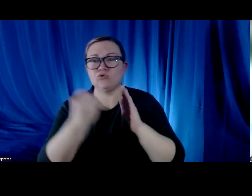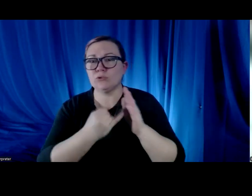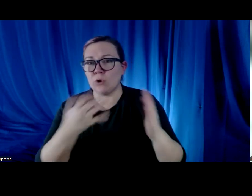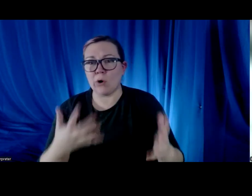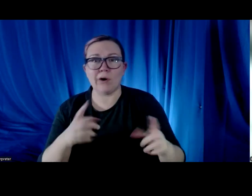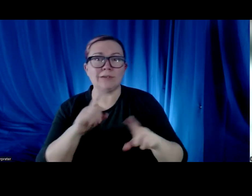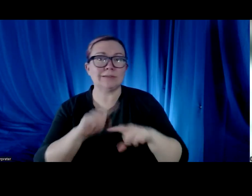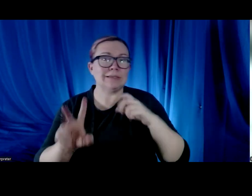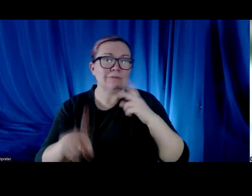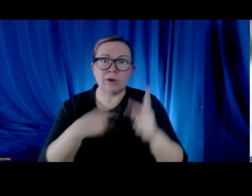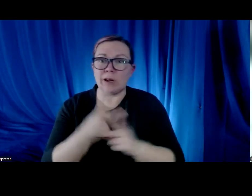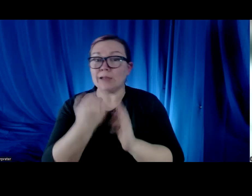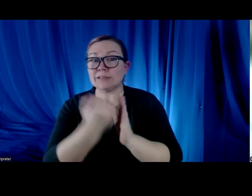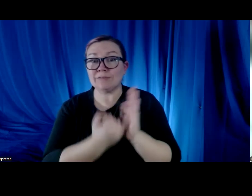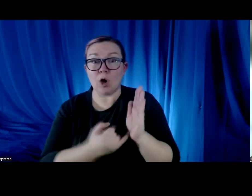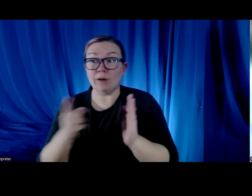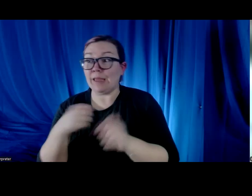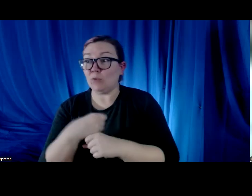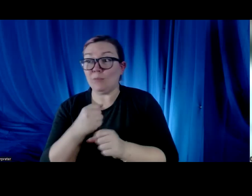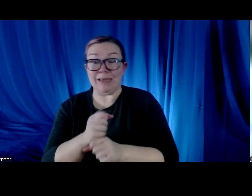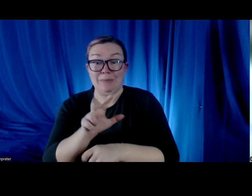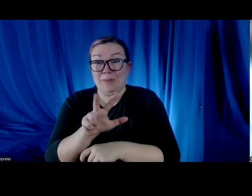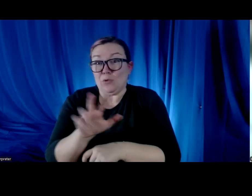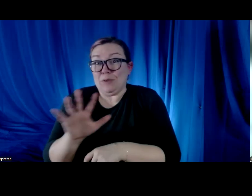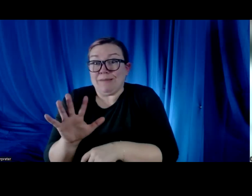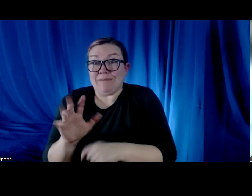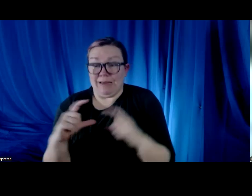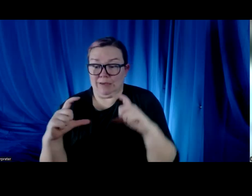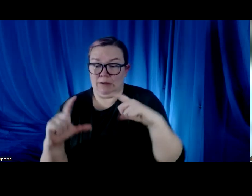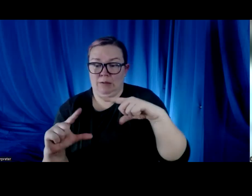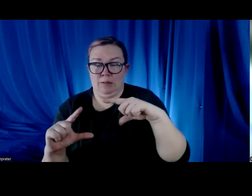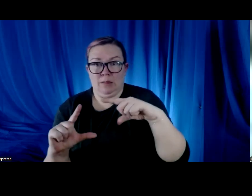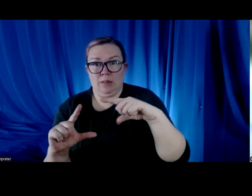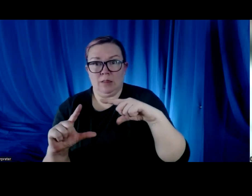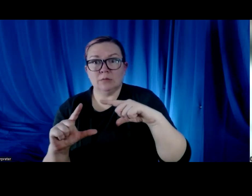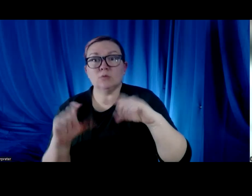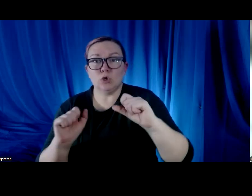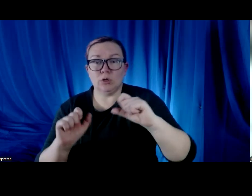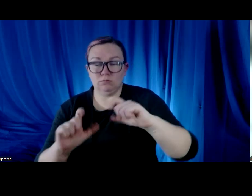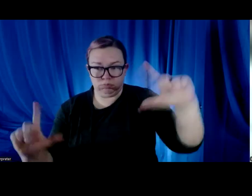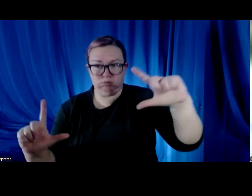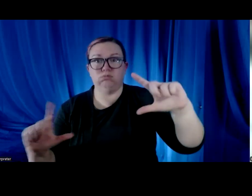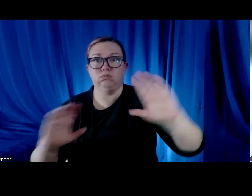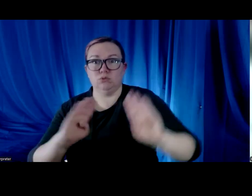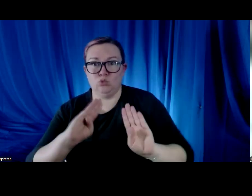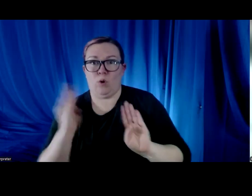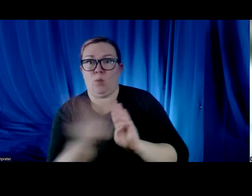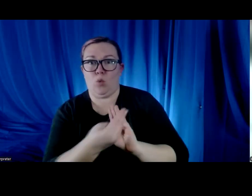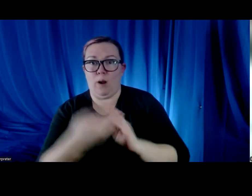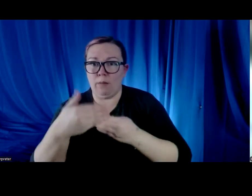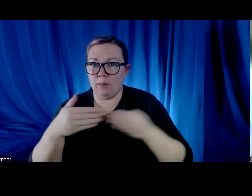artists were literally creating like 3x5 artworks to be reproduced on those boxes. So